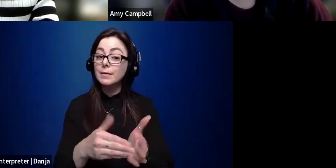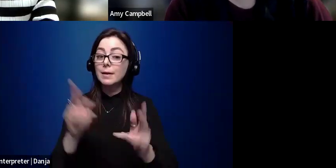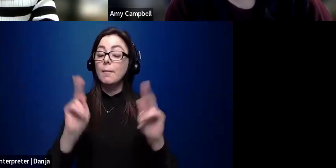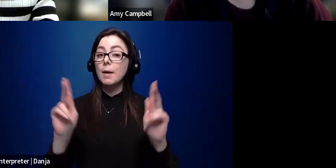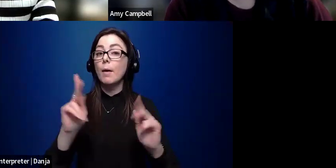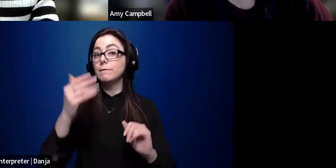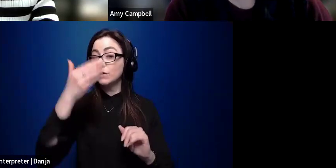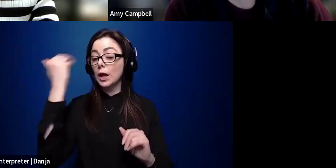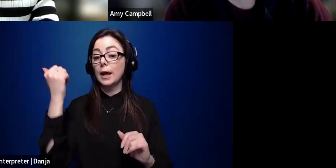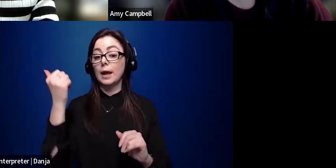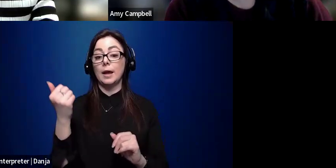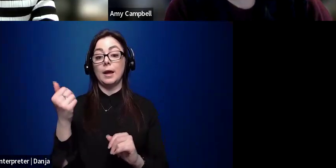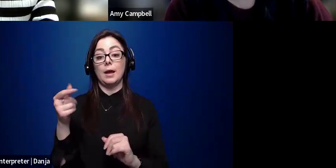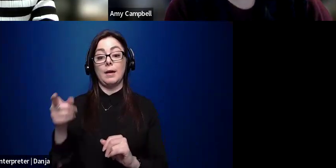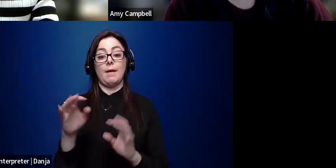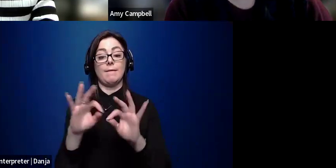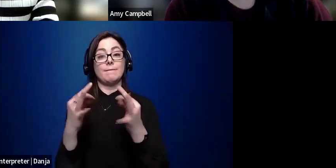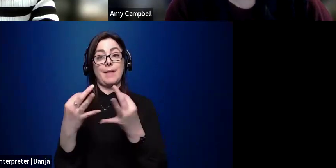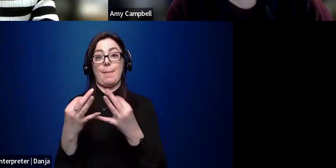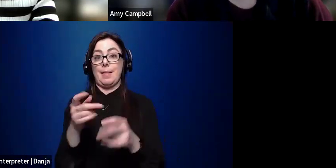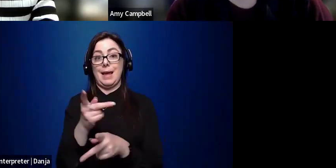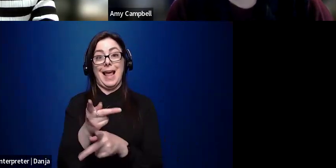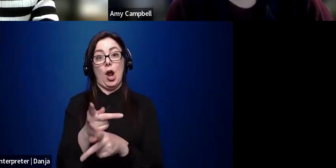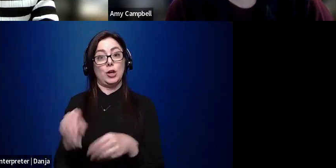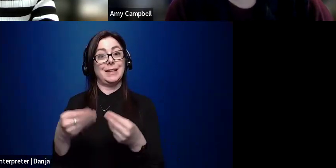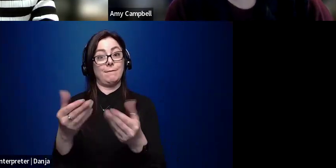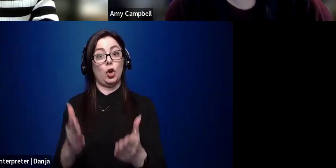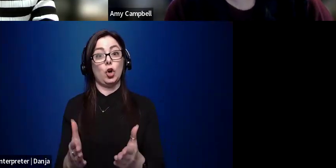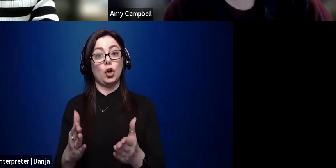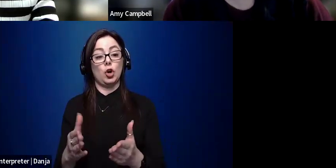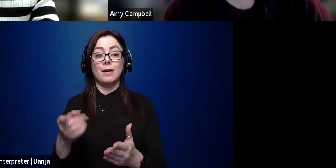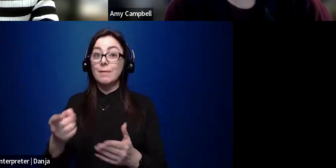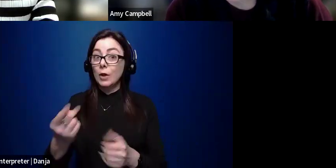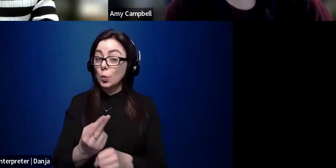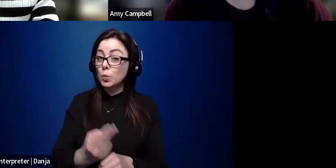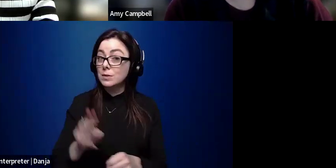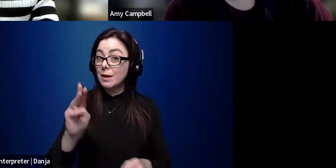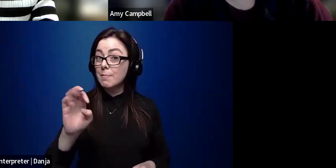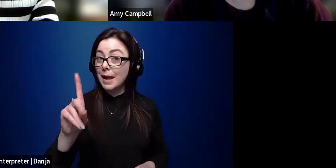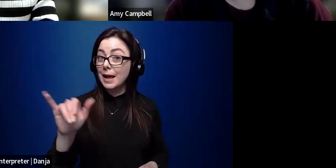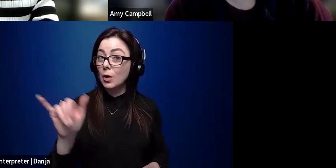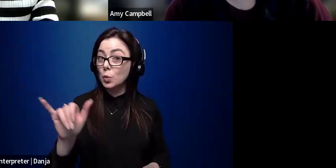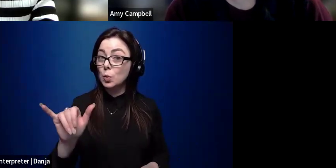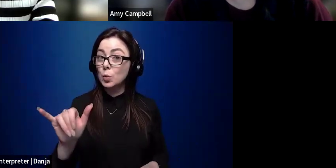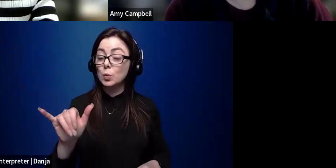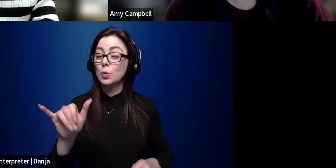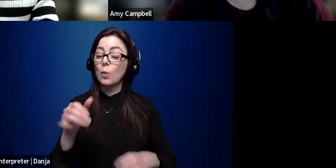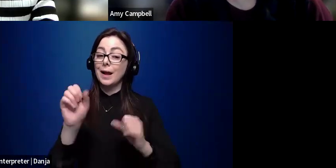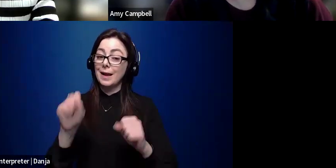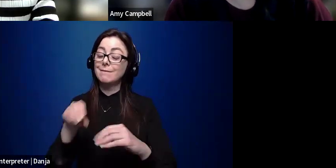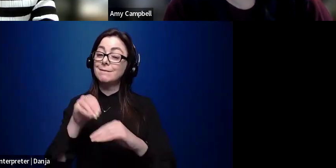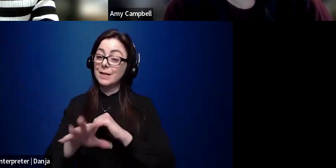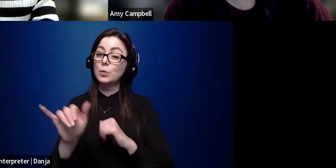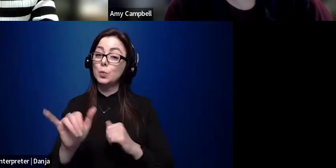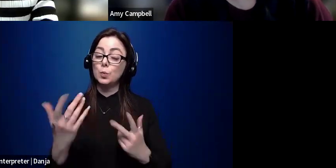unpaid family caregivers are also on Medicaid, so it can have a bigger effect as well. So you